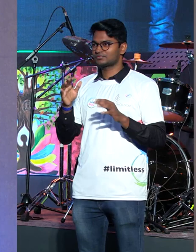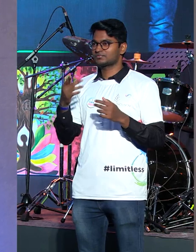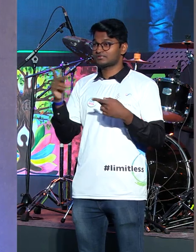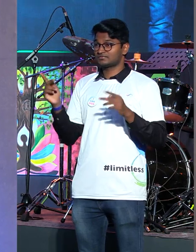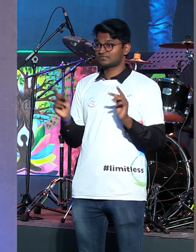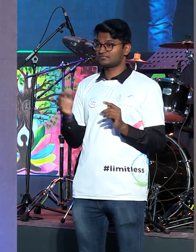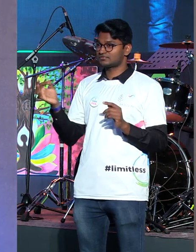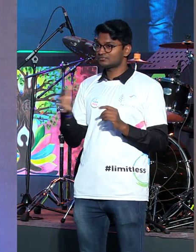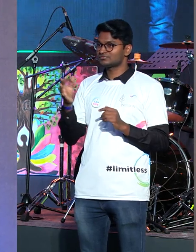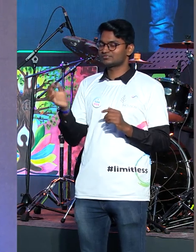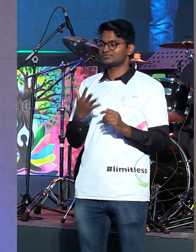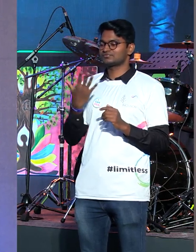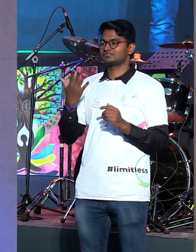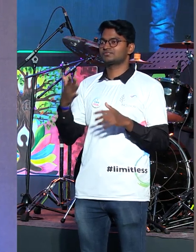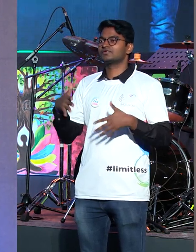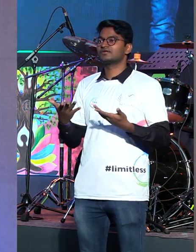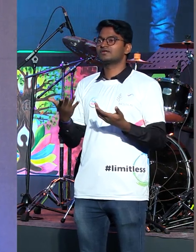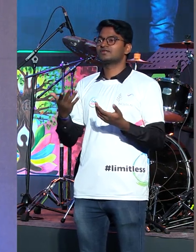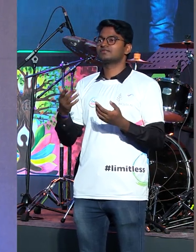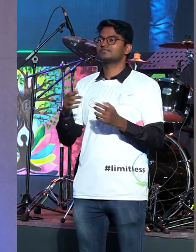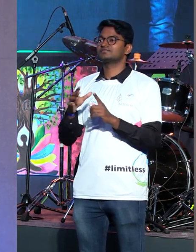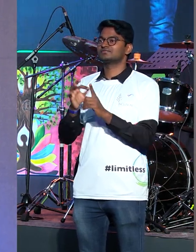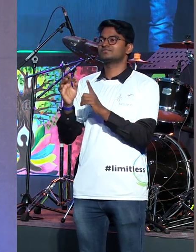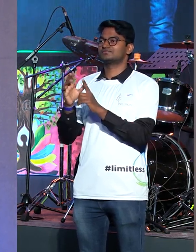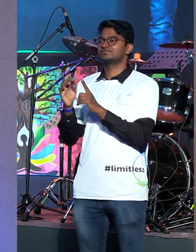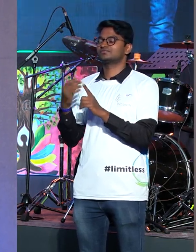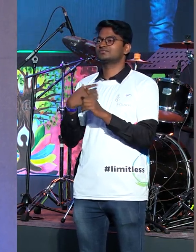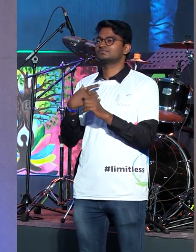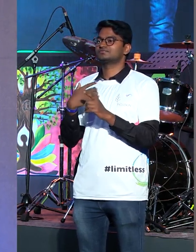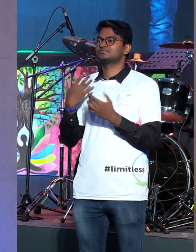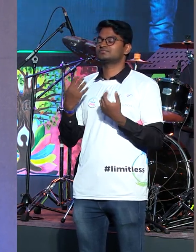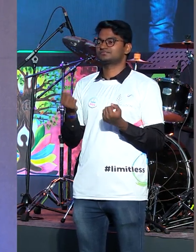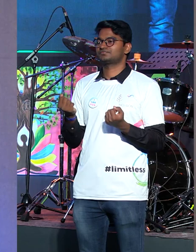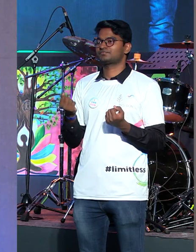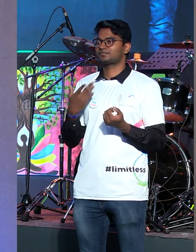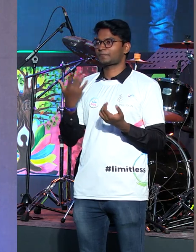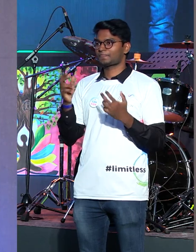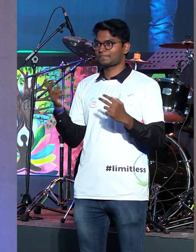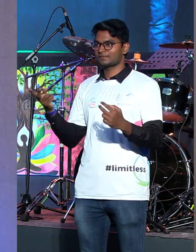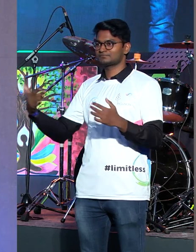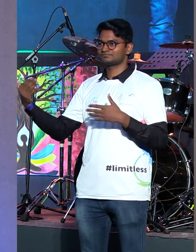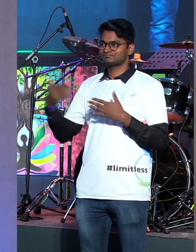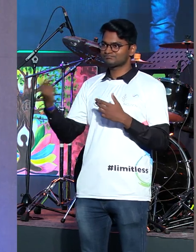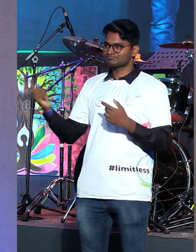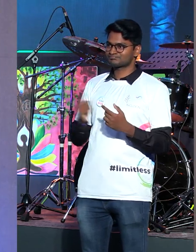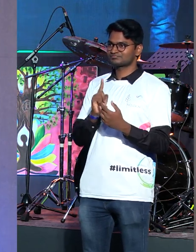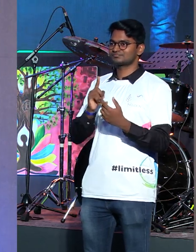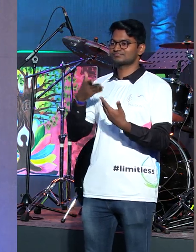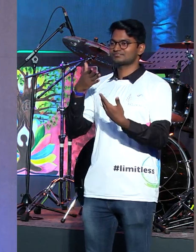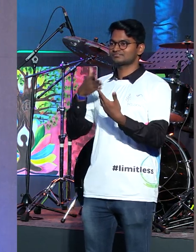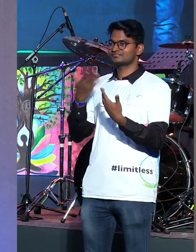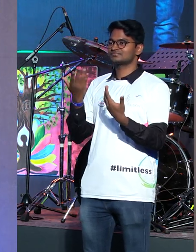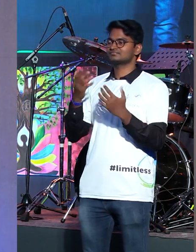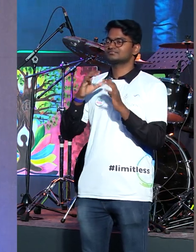to do that. So whether I'm writing a column, whether I'm coming and sitting here and talking with you, whether I'm doing a film, whether I'm acting